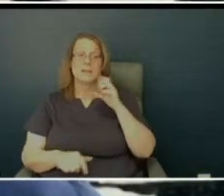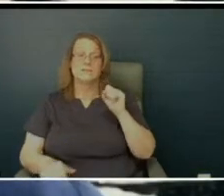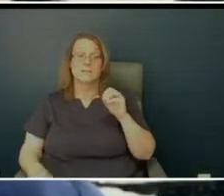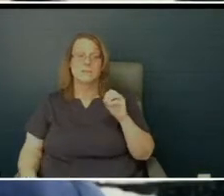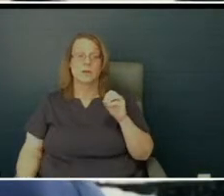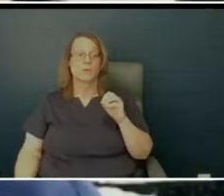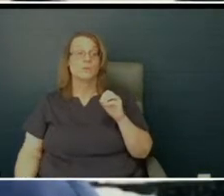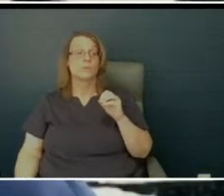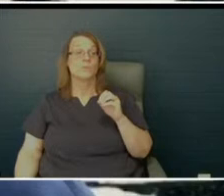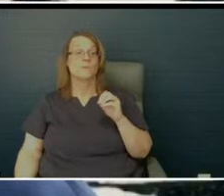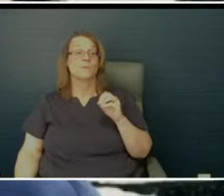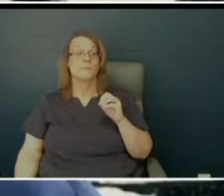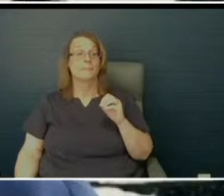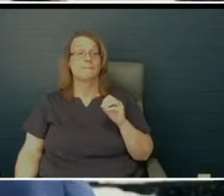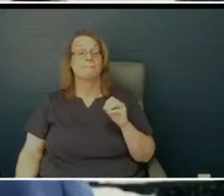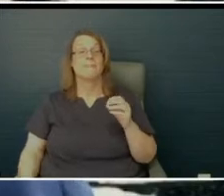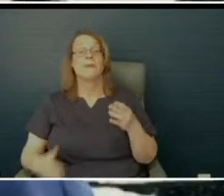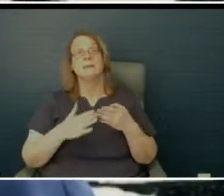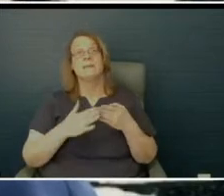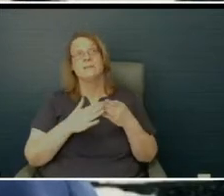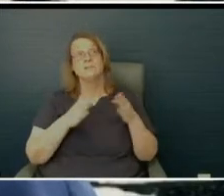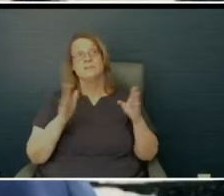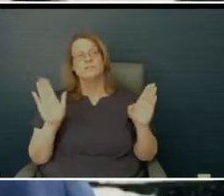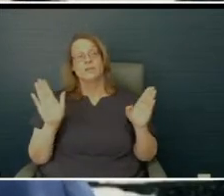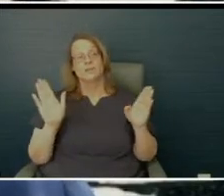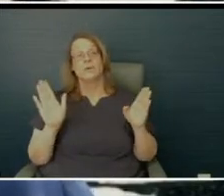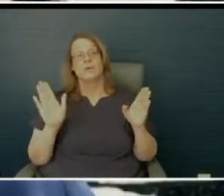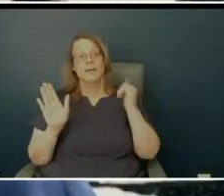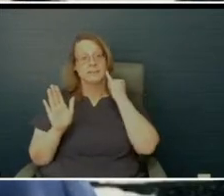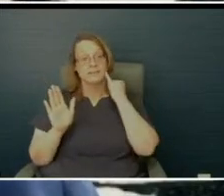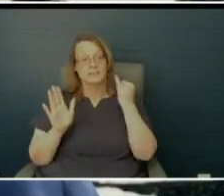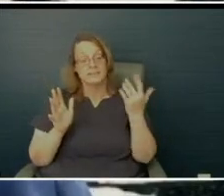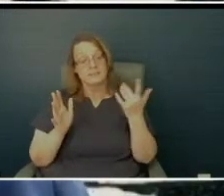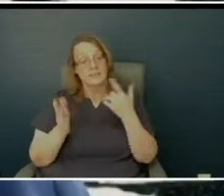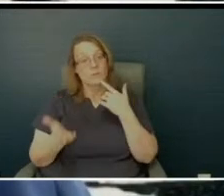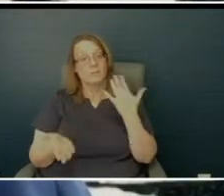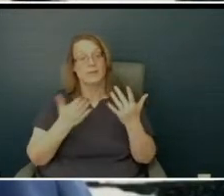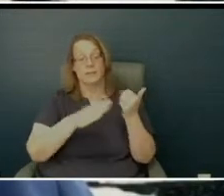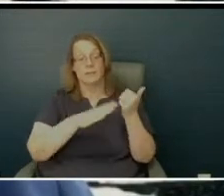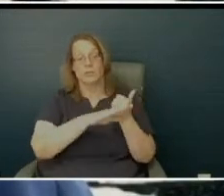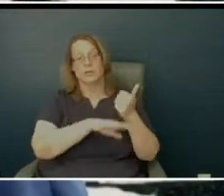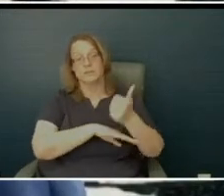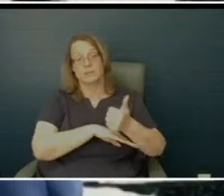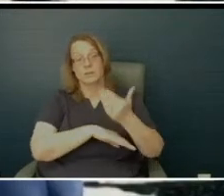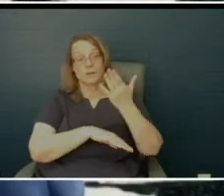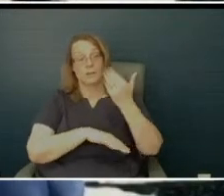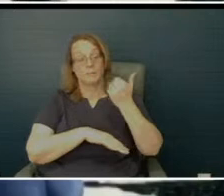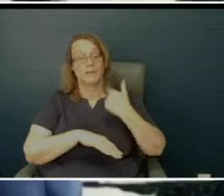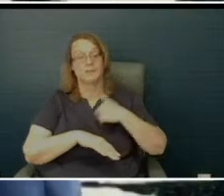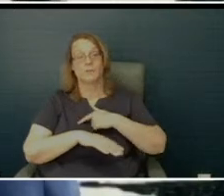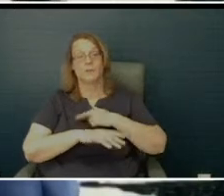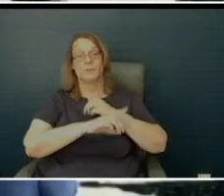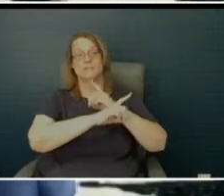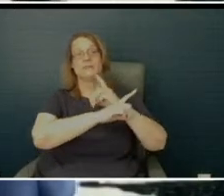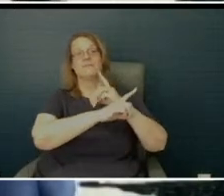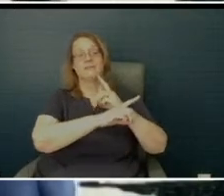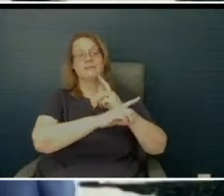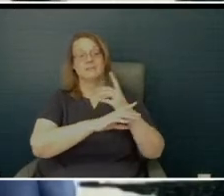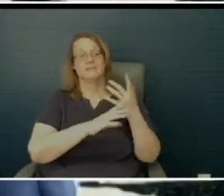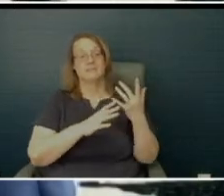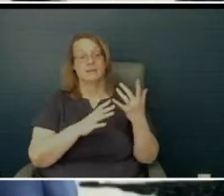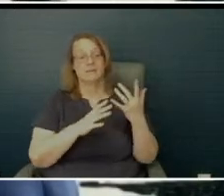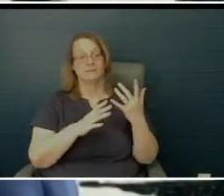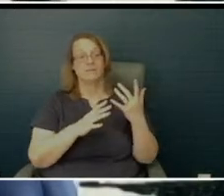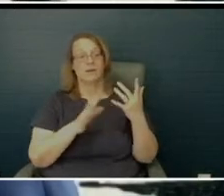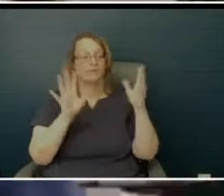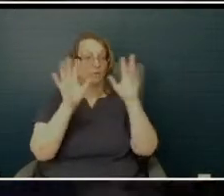The general tone was, we may get prosecuted because we were defensive of, the president's positions